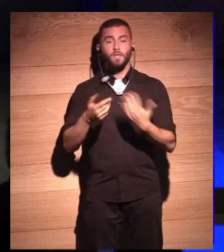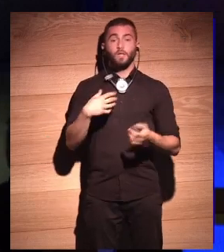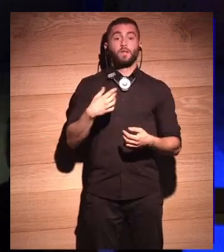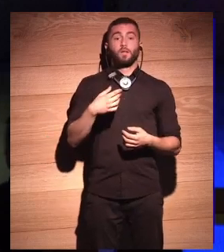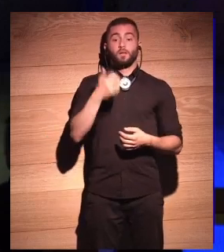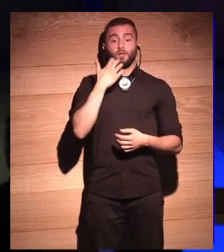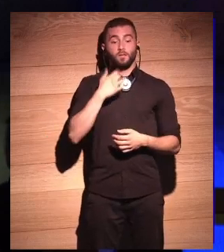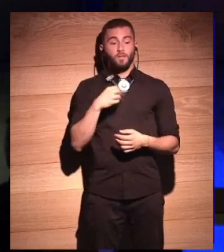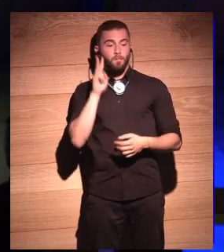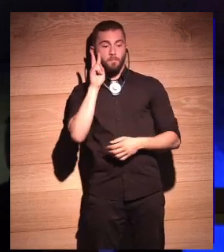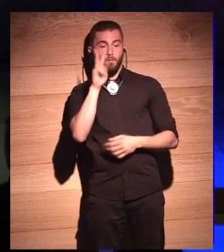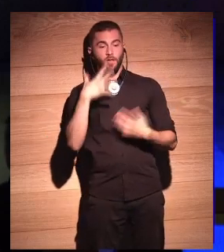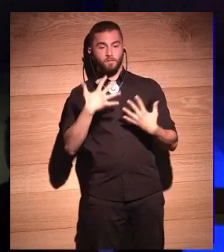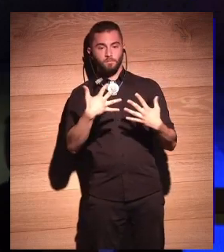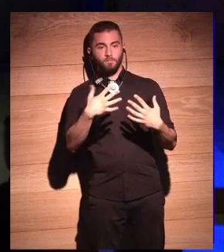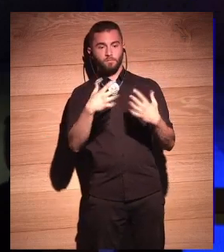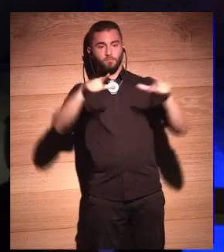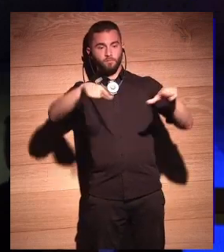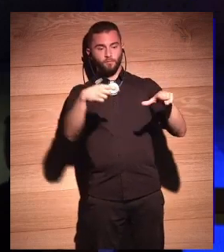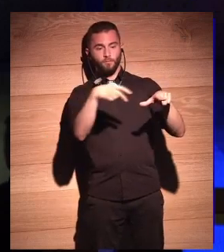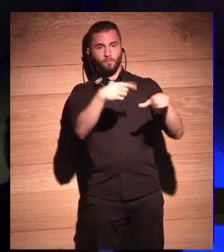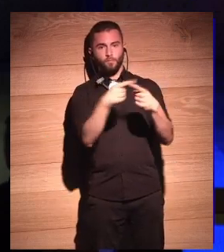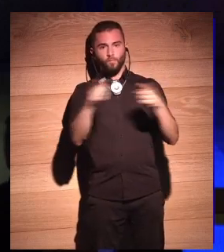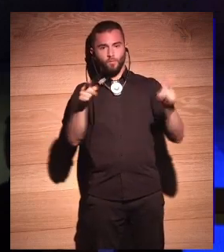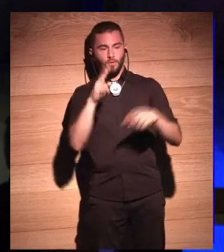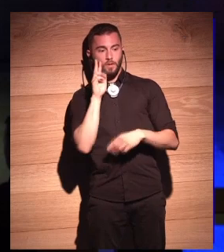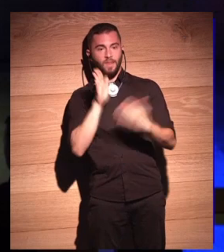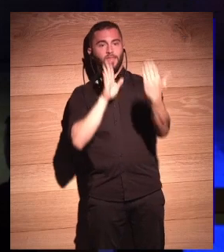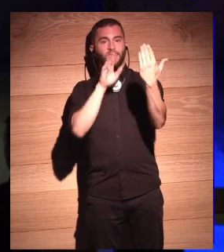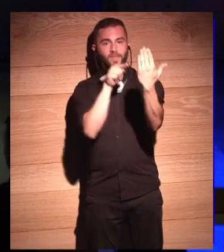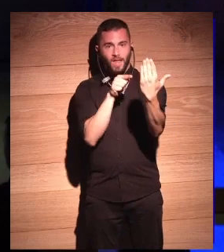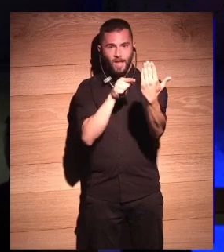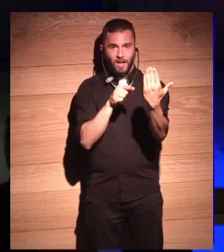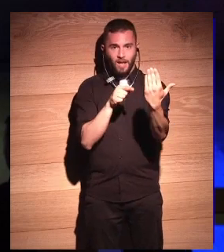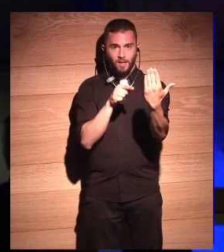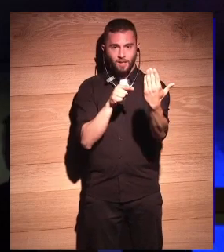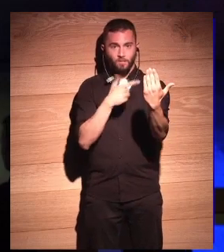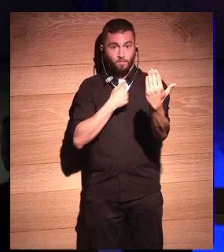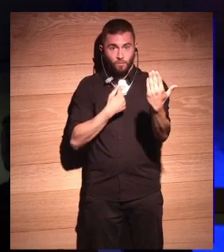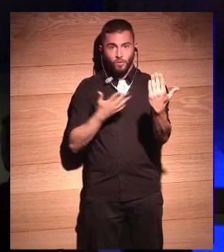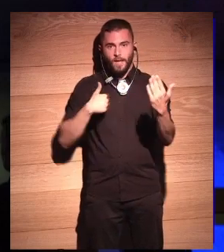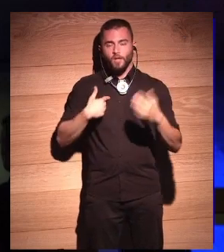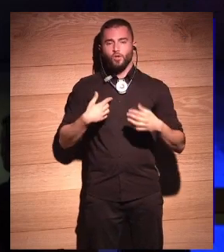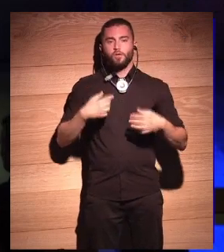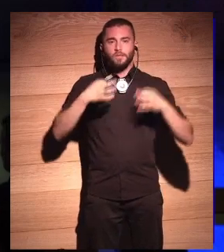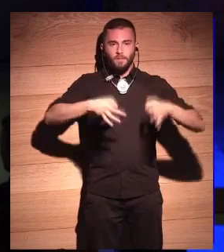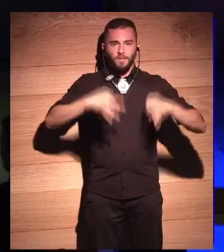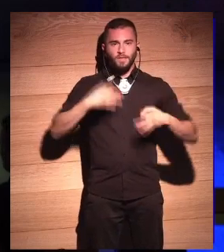go, but this is definitely what I'm always keeping in mind, and I hope that you will feel some of that.